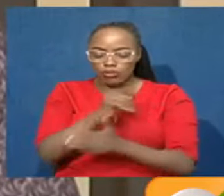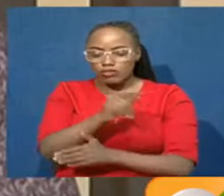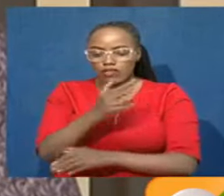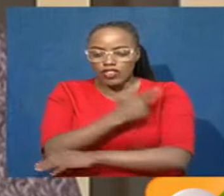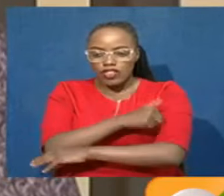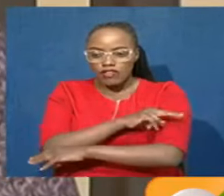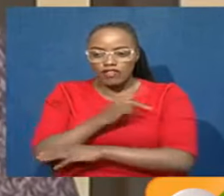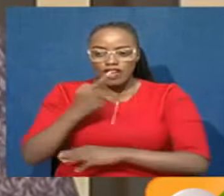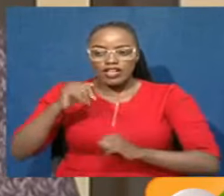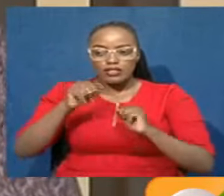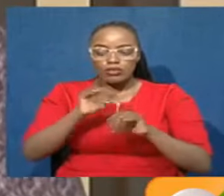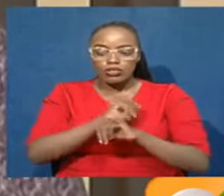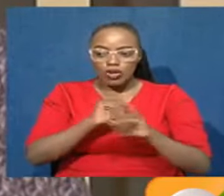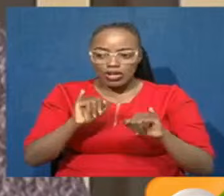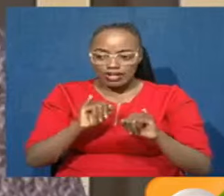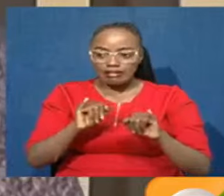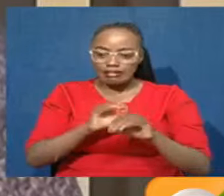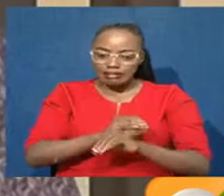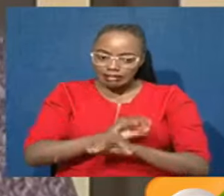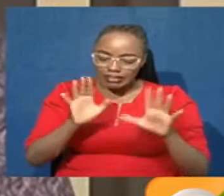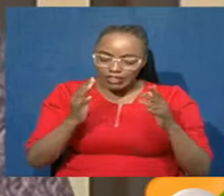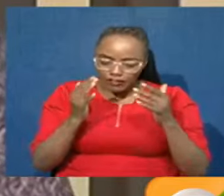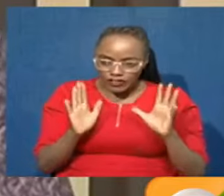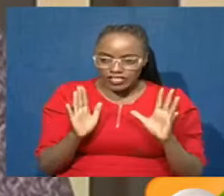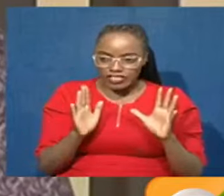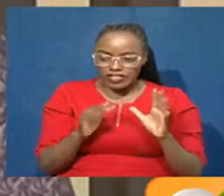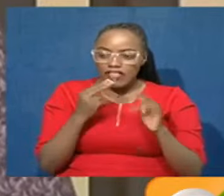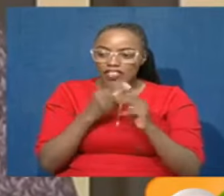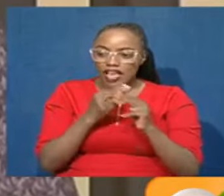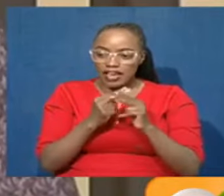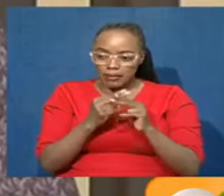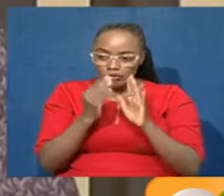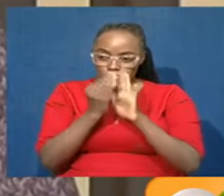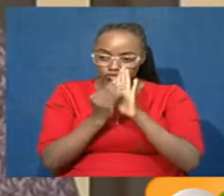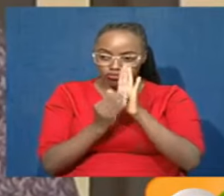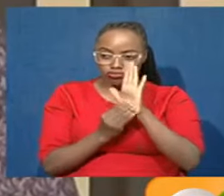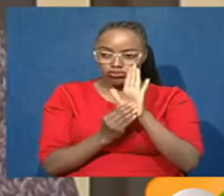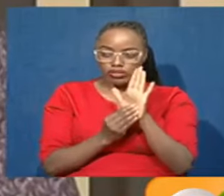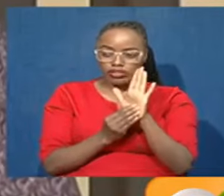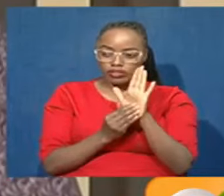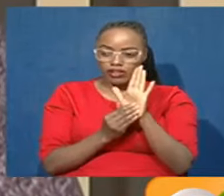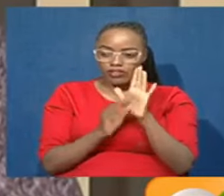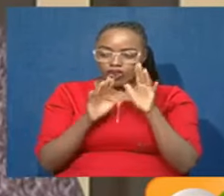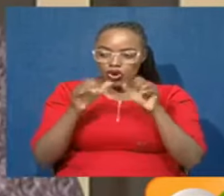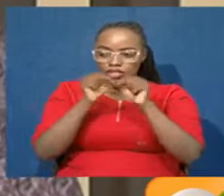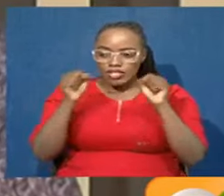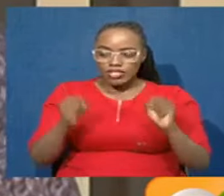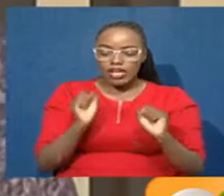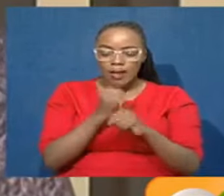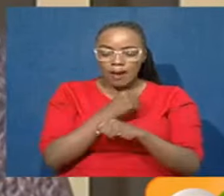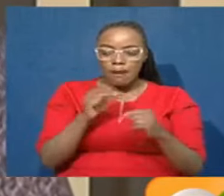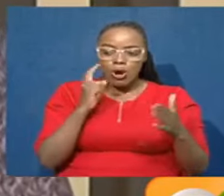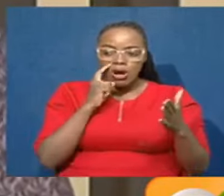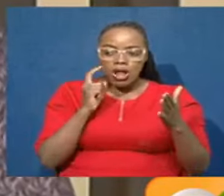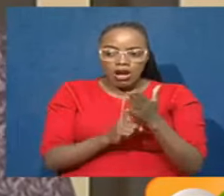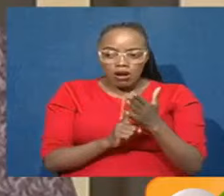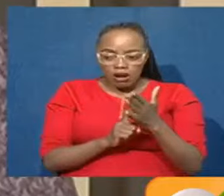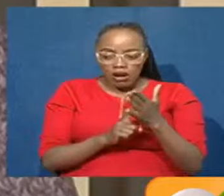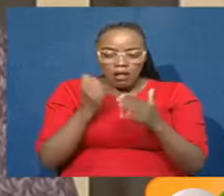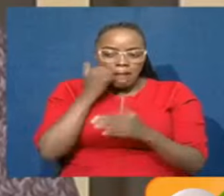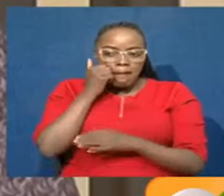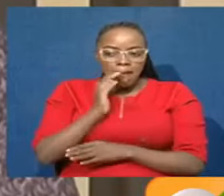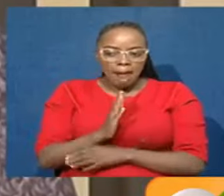and we were able to clear where the names or the system will not recognize the